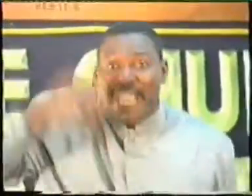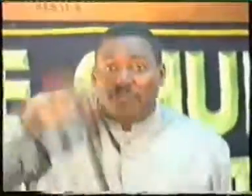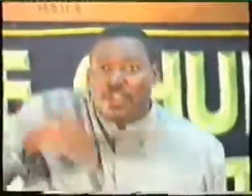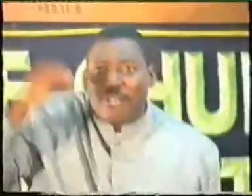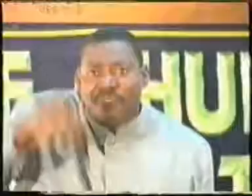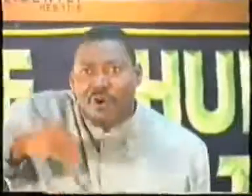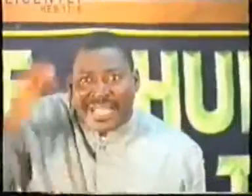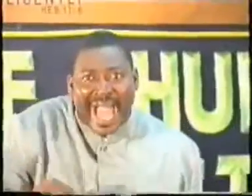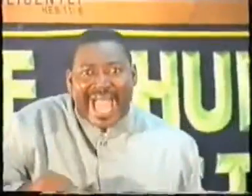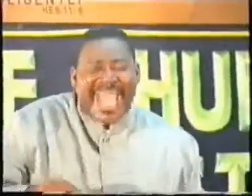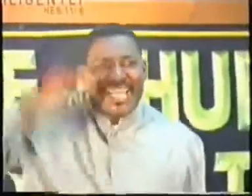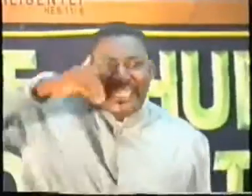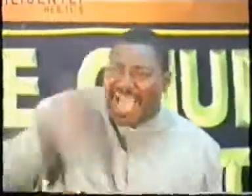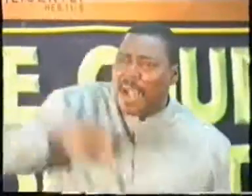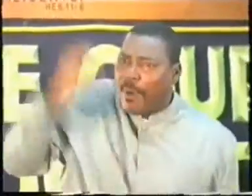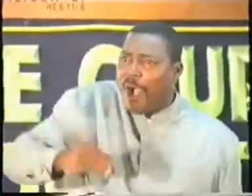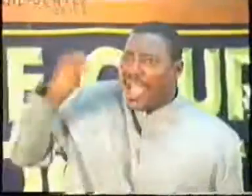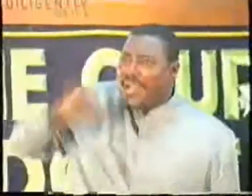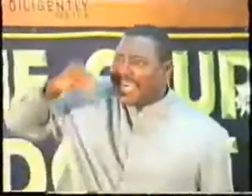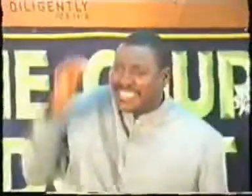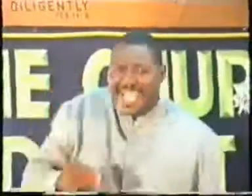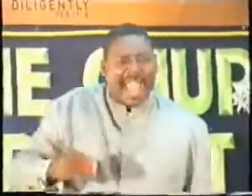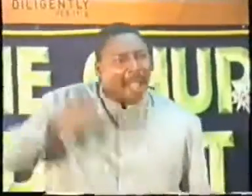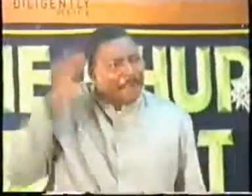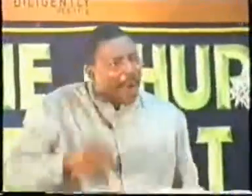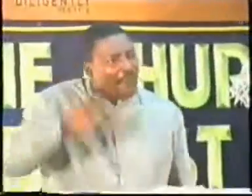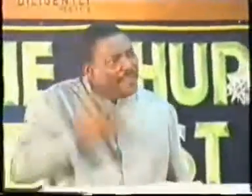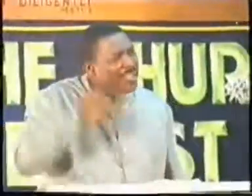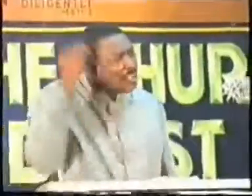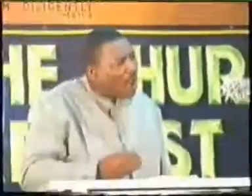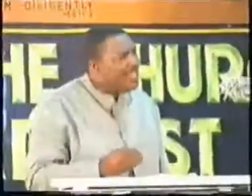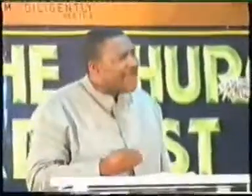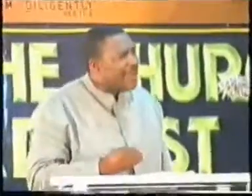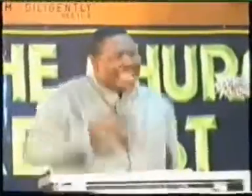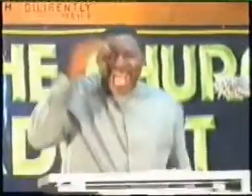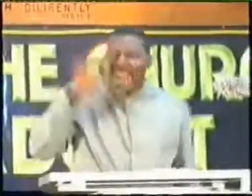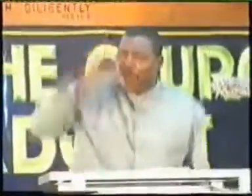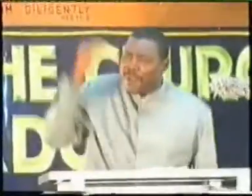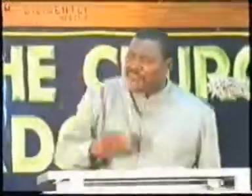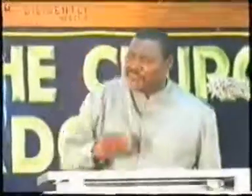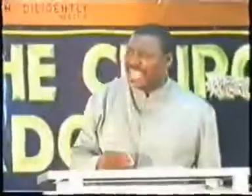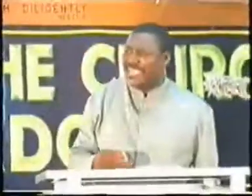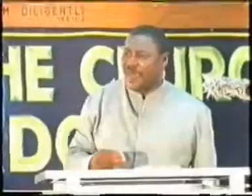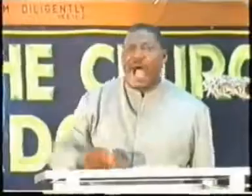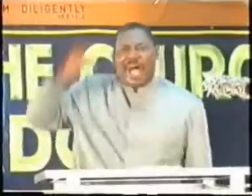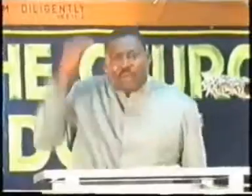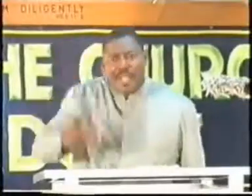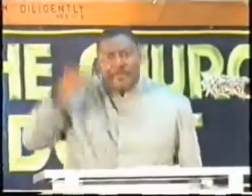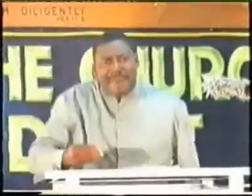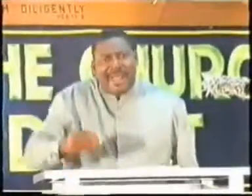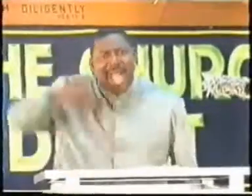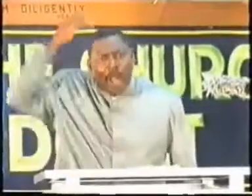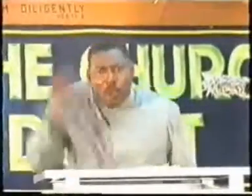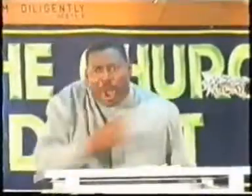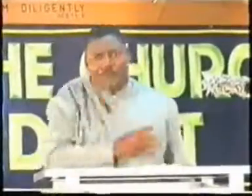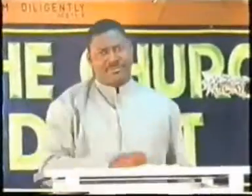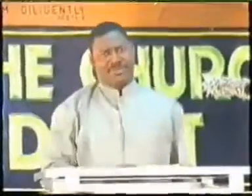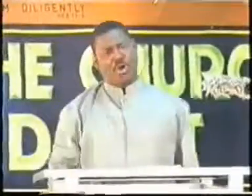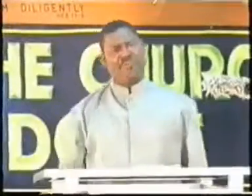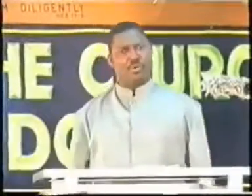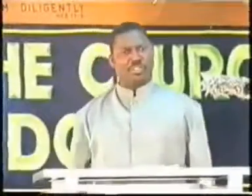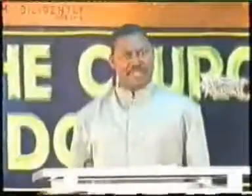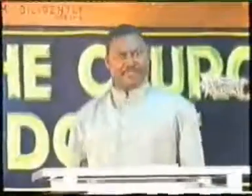tight, and ye di tuya sofu wa ka. E ye de na Paul, ebe kase, e bra o free Macedonia no, na asampano mfiti ya se no, a sorry biara amwa